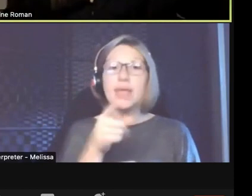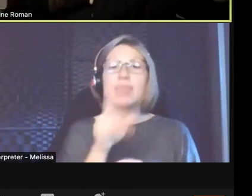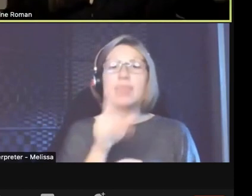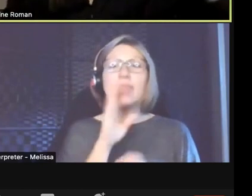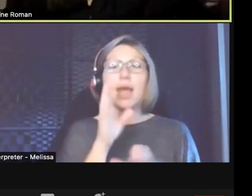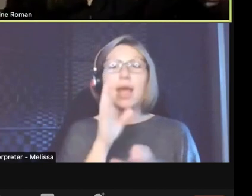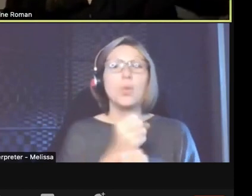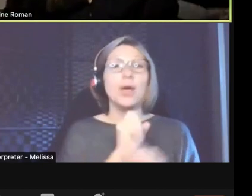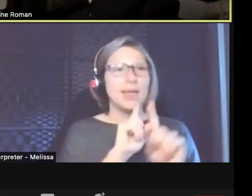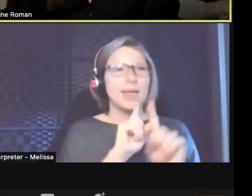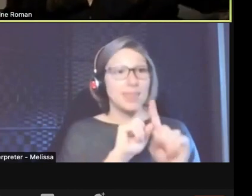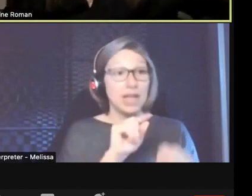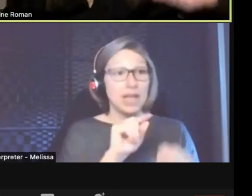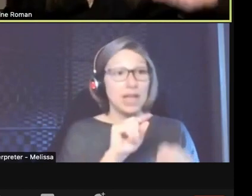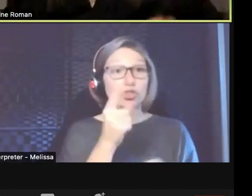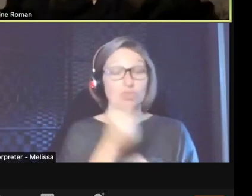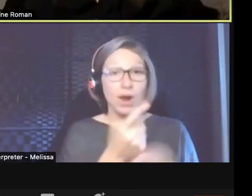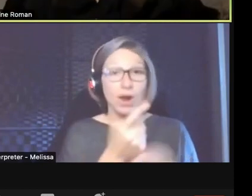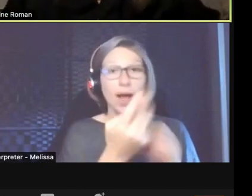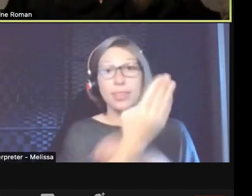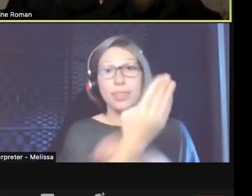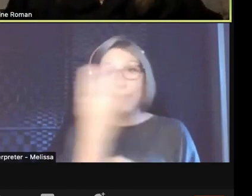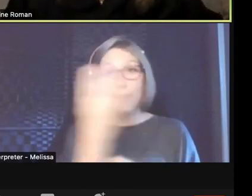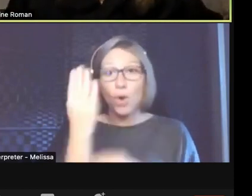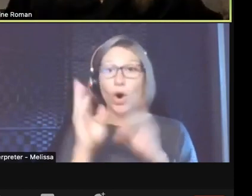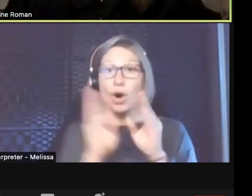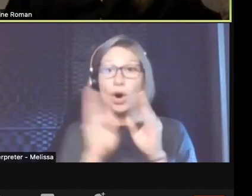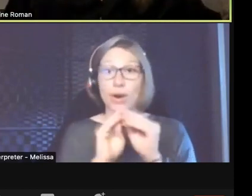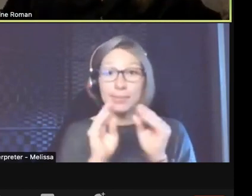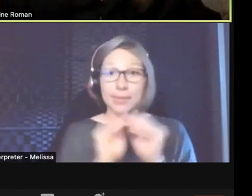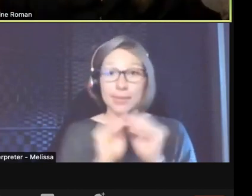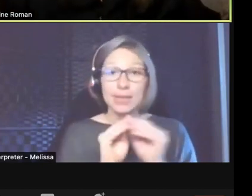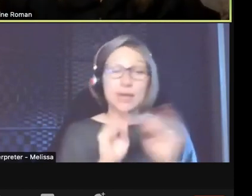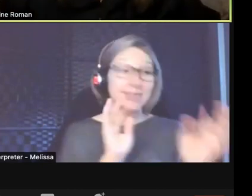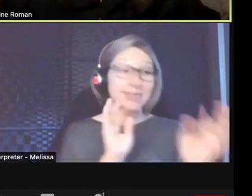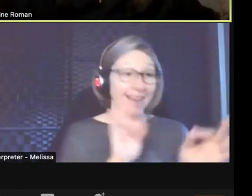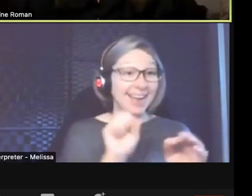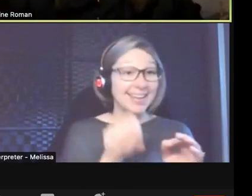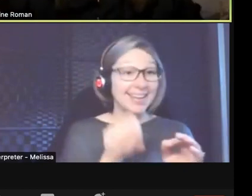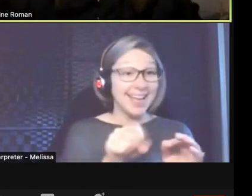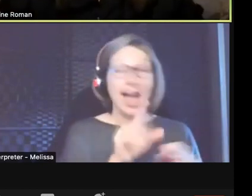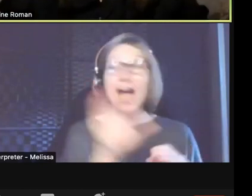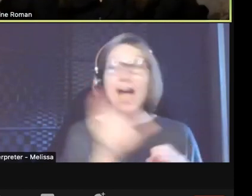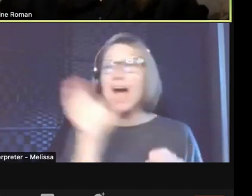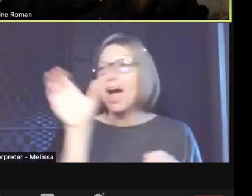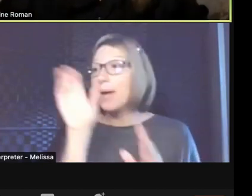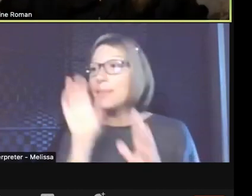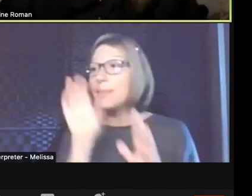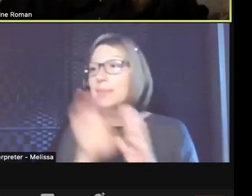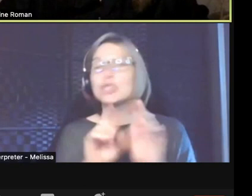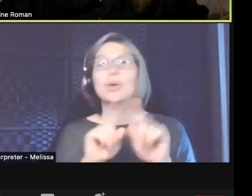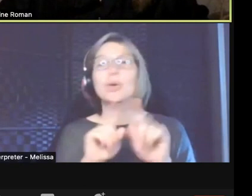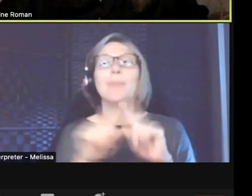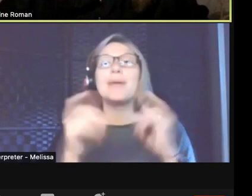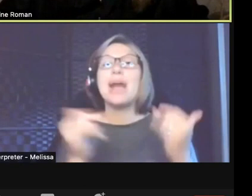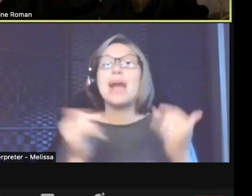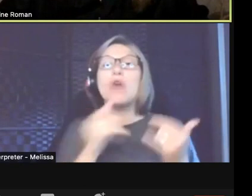here? Get your picture, put it on the board. Yay, that's good. But now we're in a real